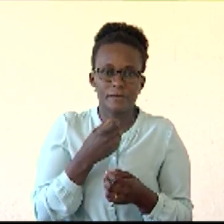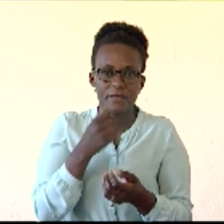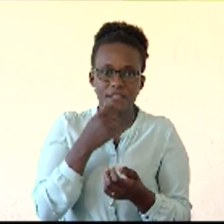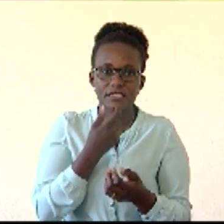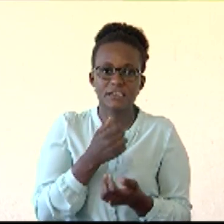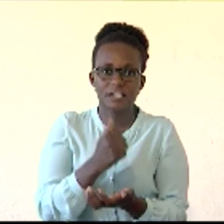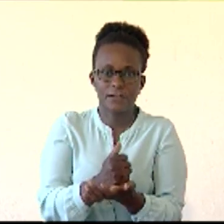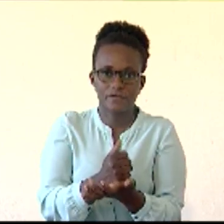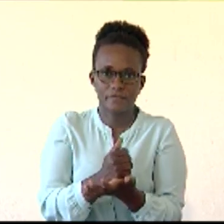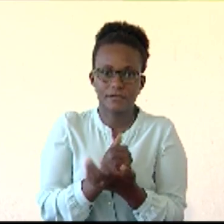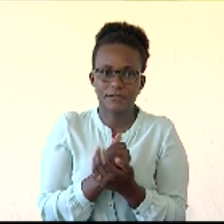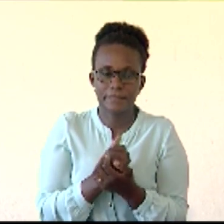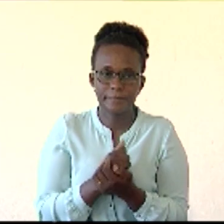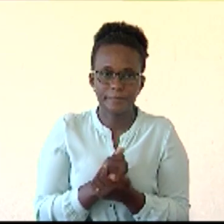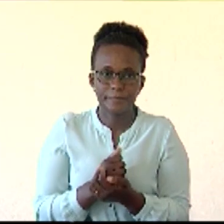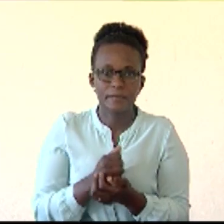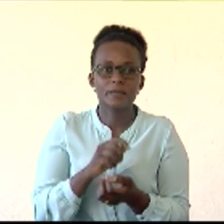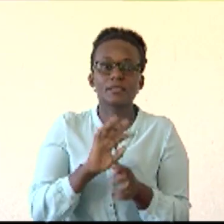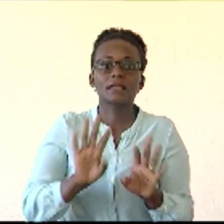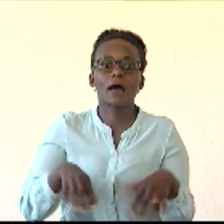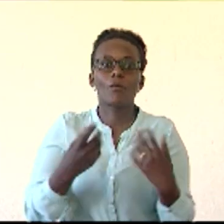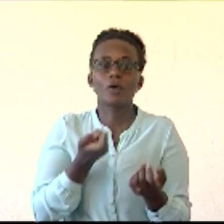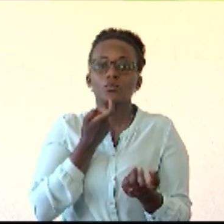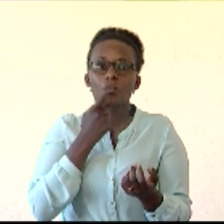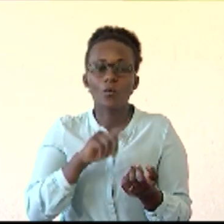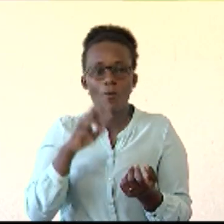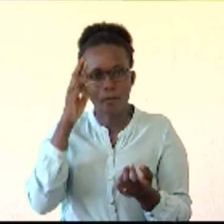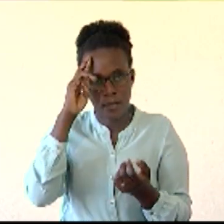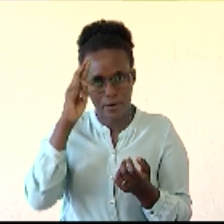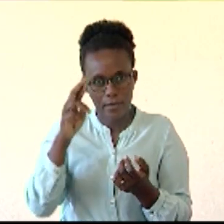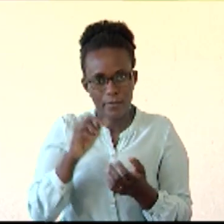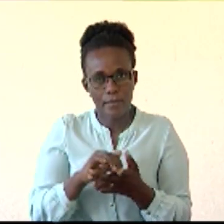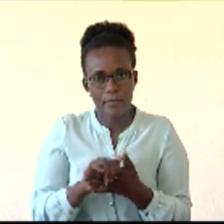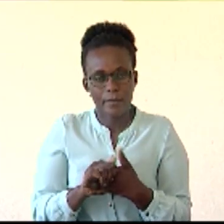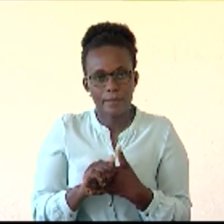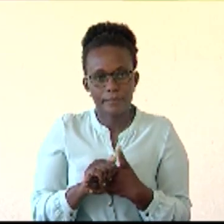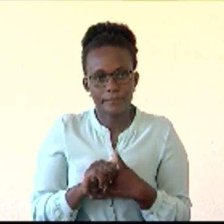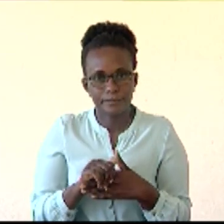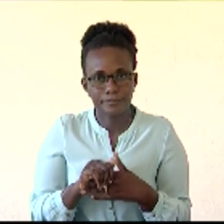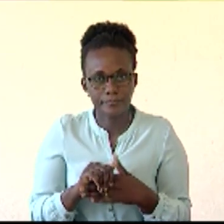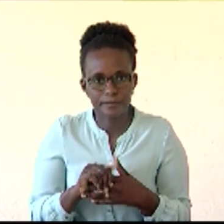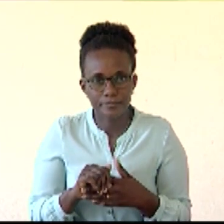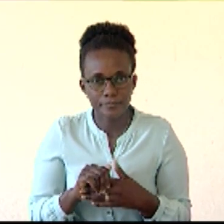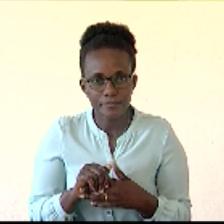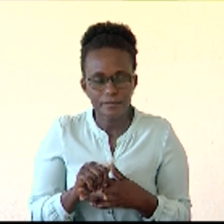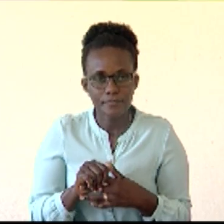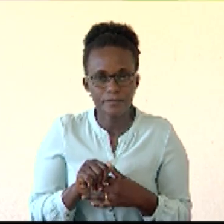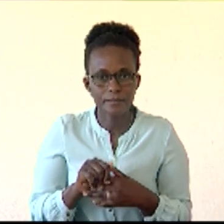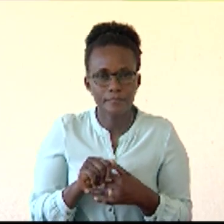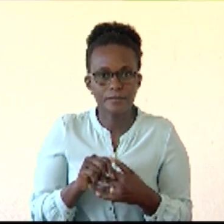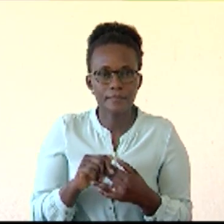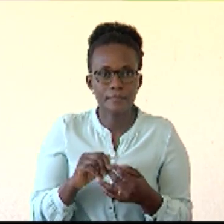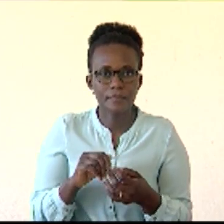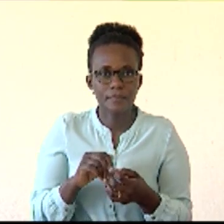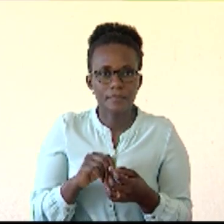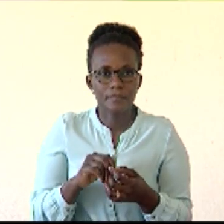manufacture of chlorine, hydrogen, and sodium hydroxide. So you have the anode usually made of titanium,